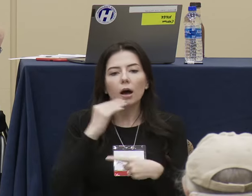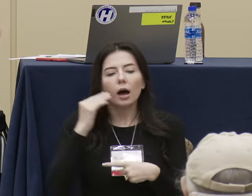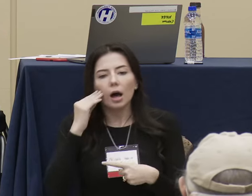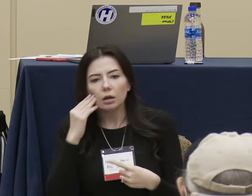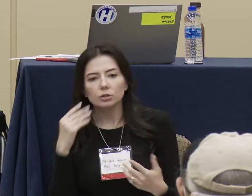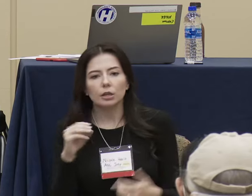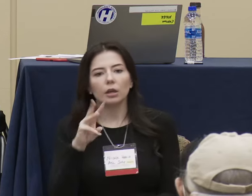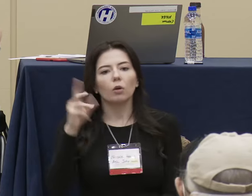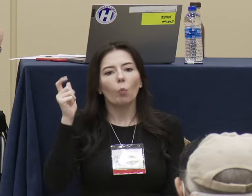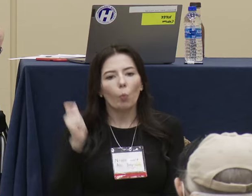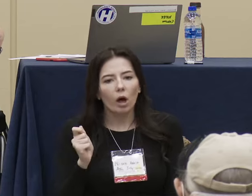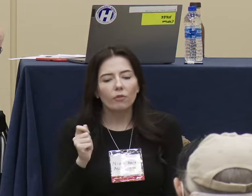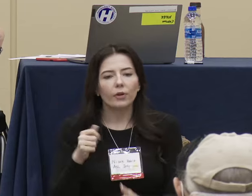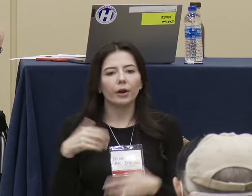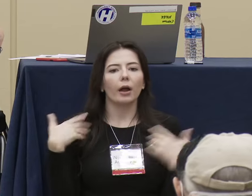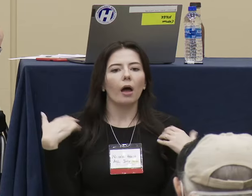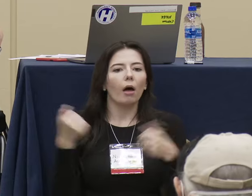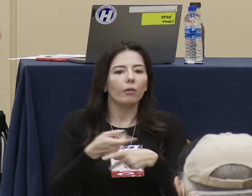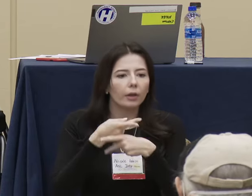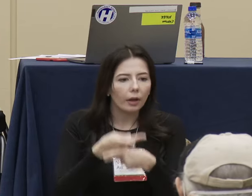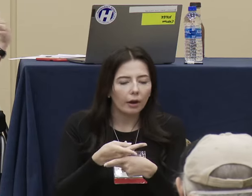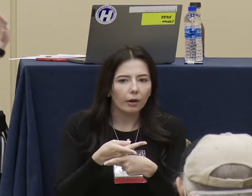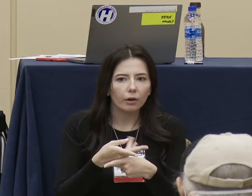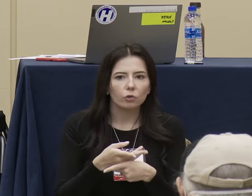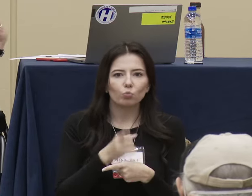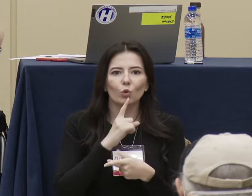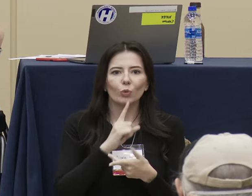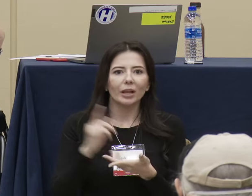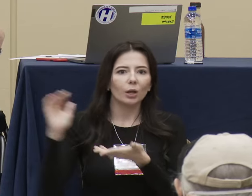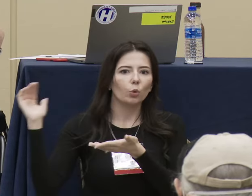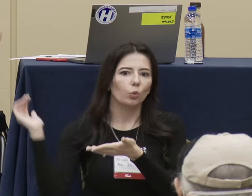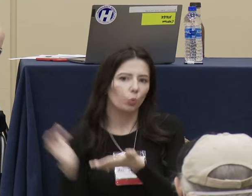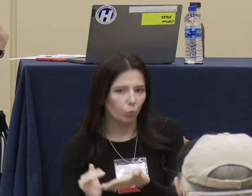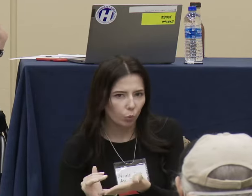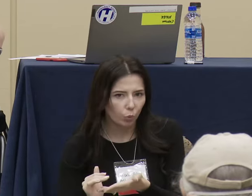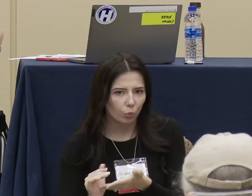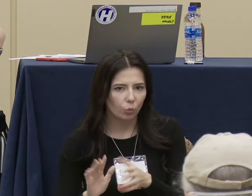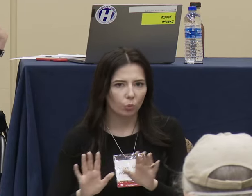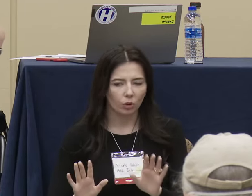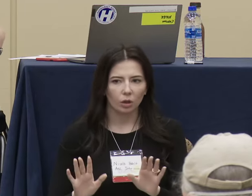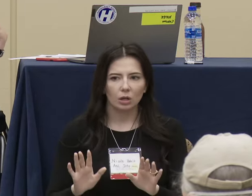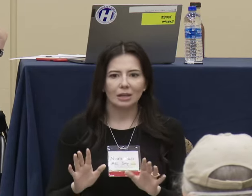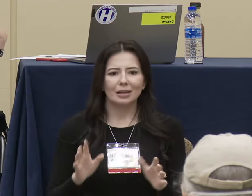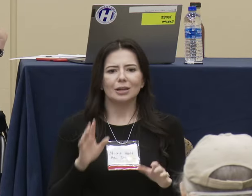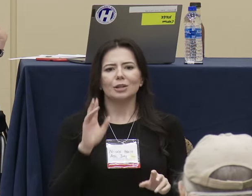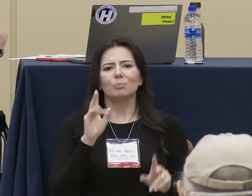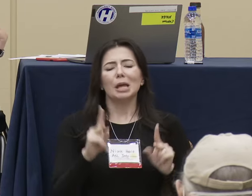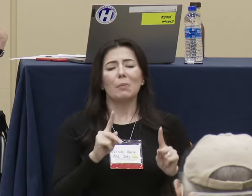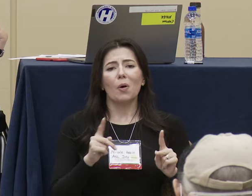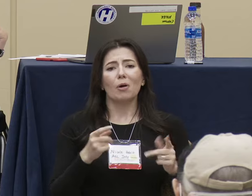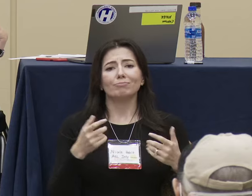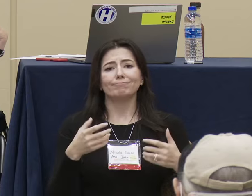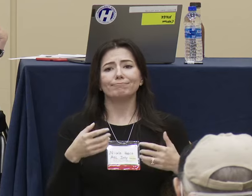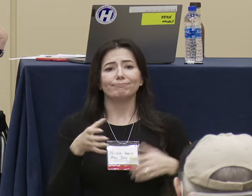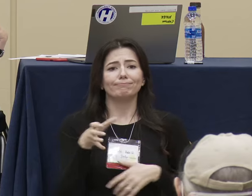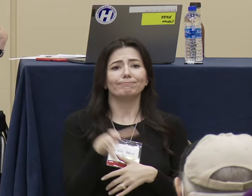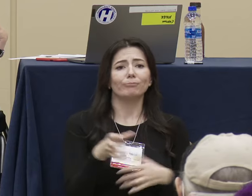healthcare were eroding. So people are made to fight over intentionally depleting resources.